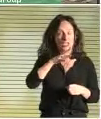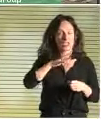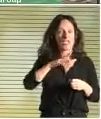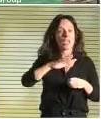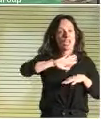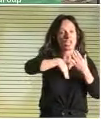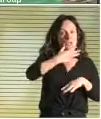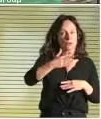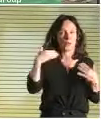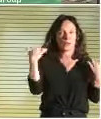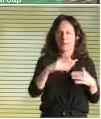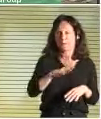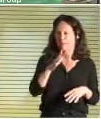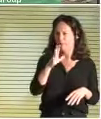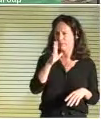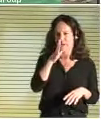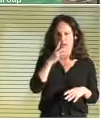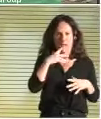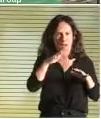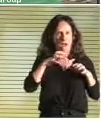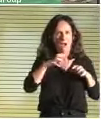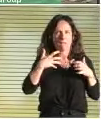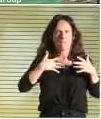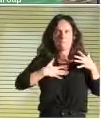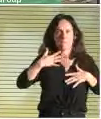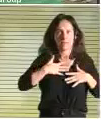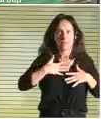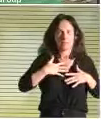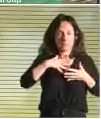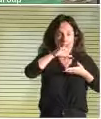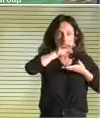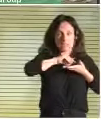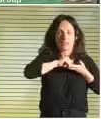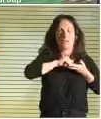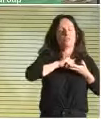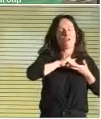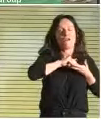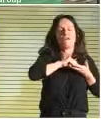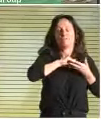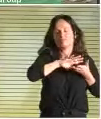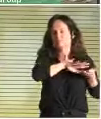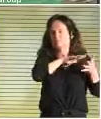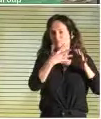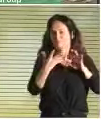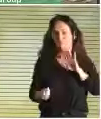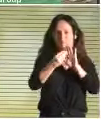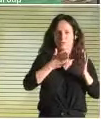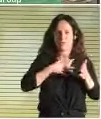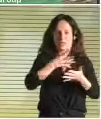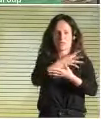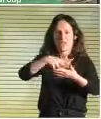in our sustainability agenda. So I need my clicker. Somebody told me here is a clicker. Here's a clicker, perfect.